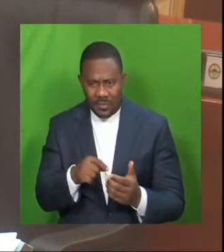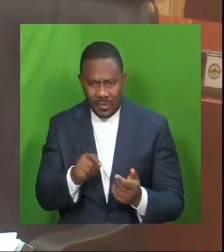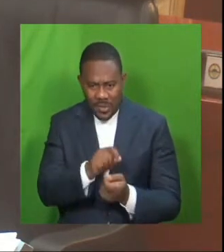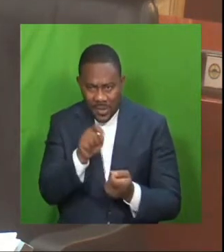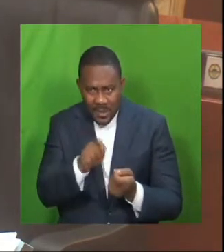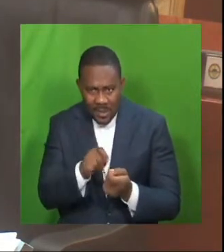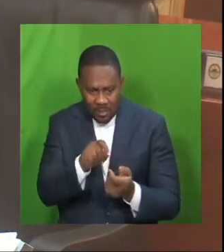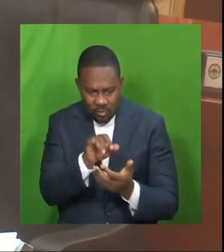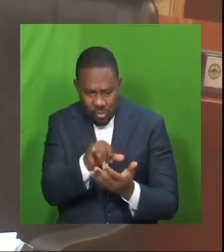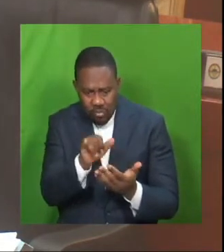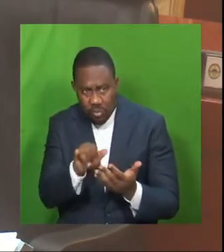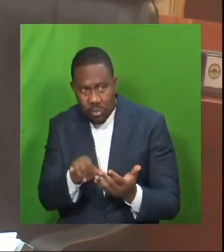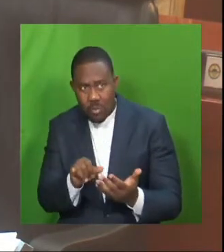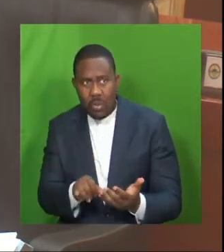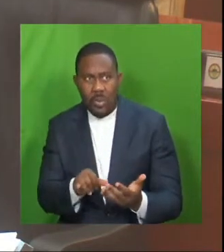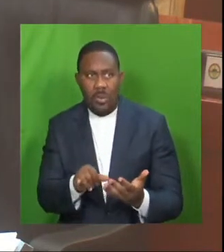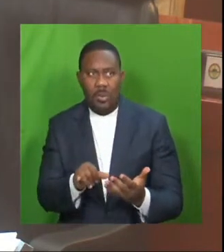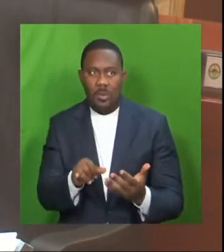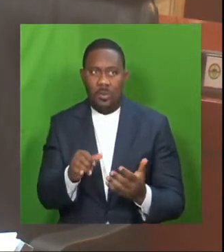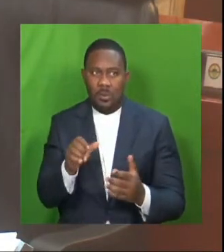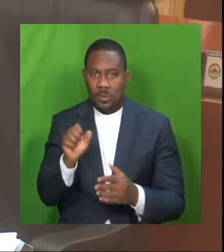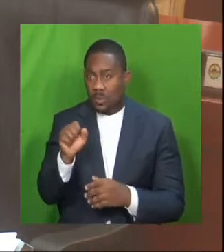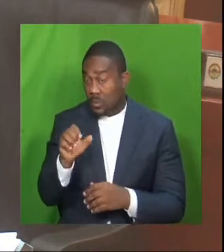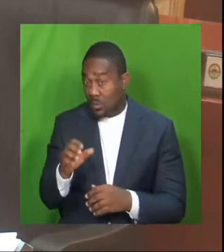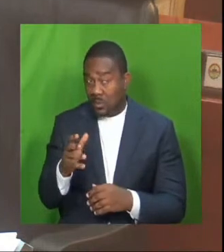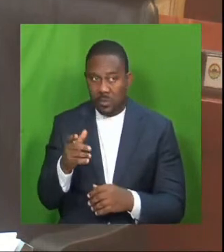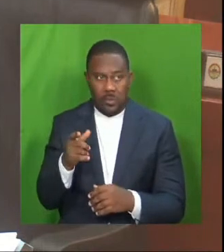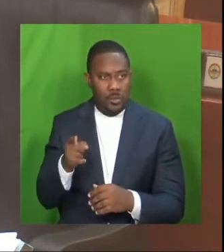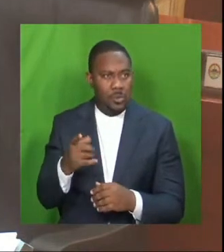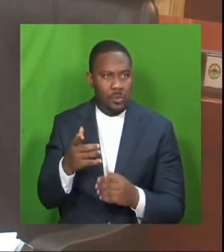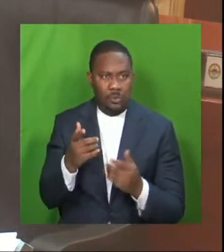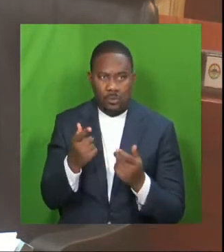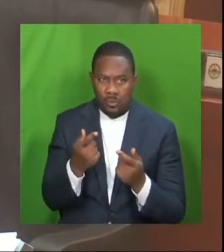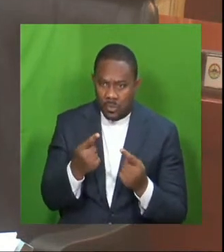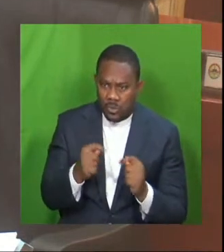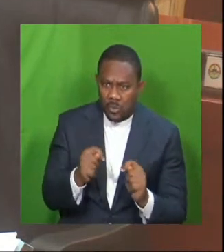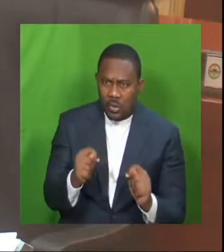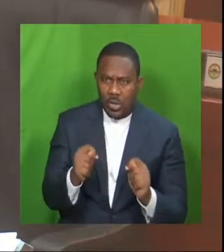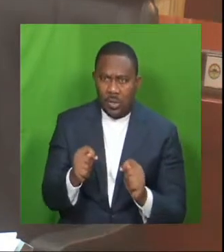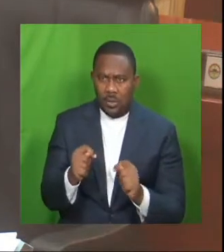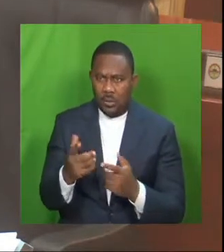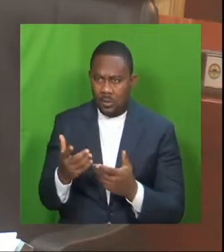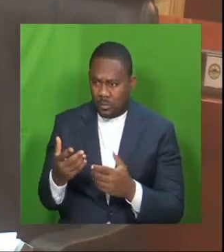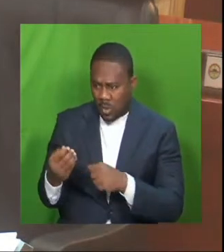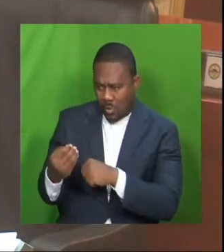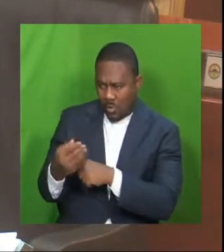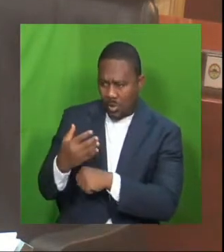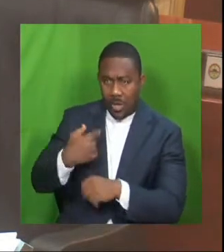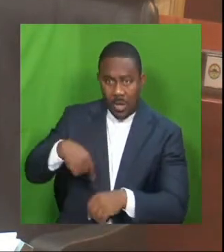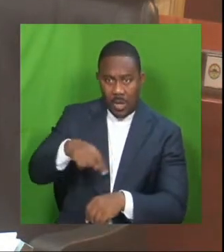attempt to guide the House, I think we should take it in our stride,